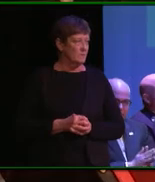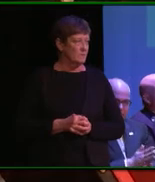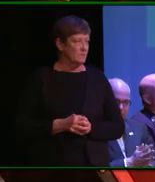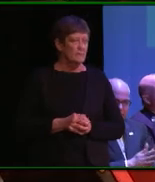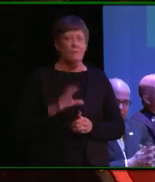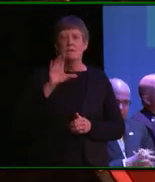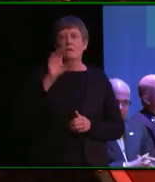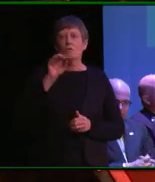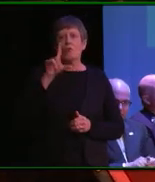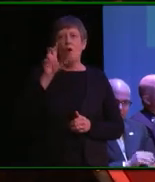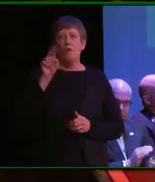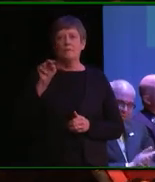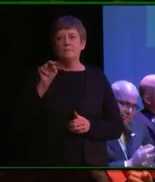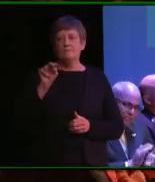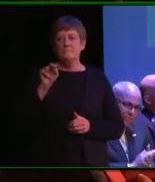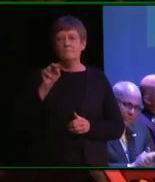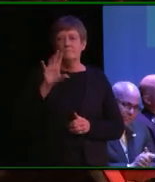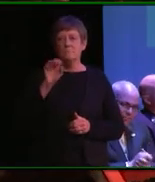Colin McKean,